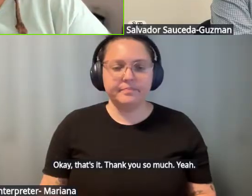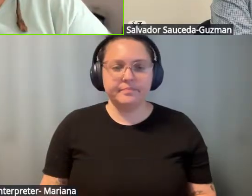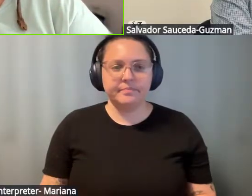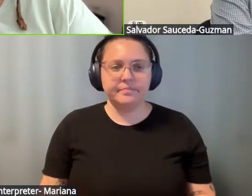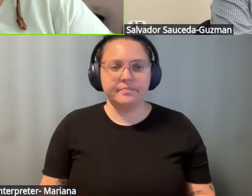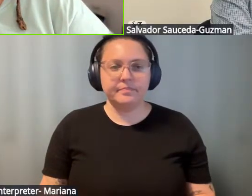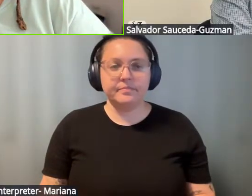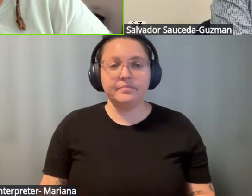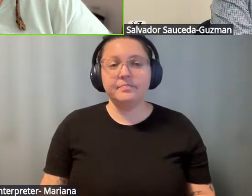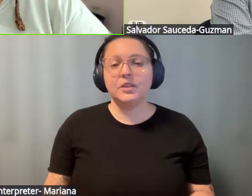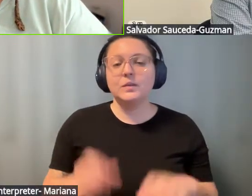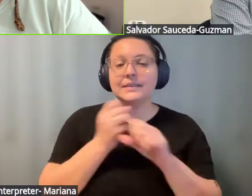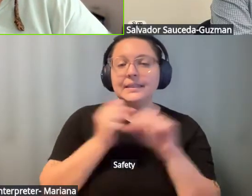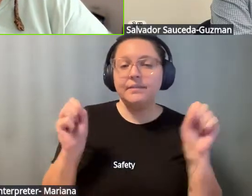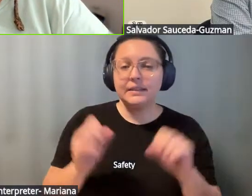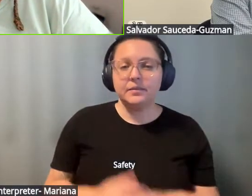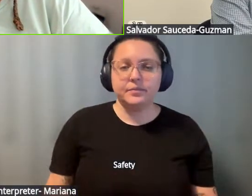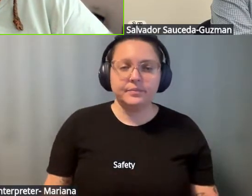Safety?